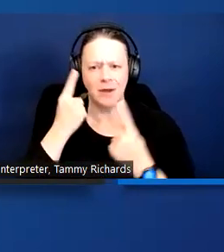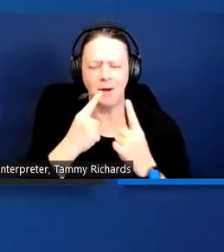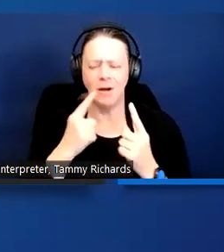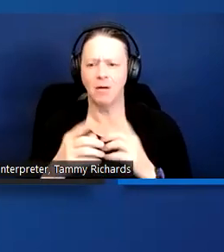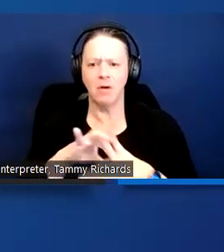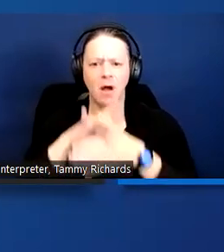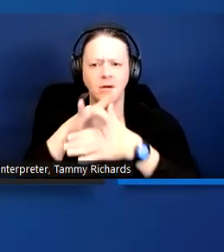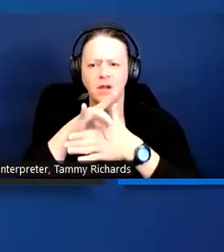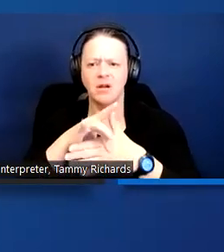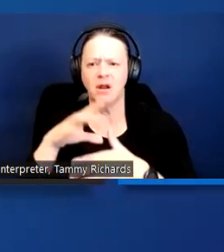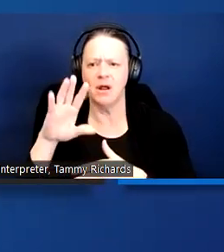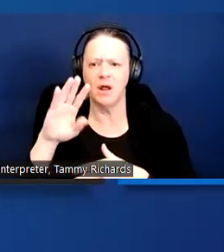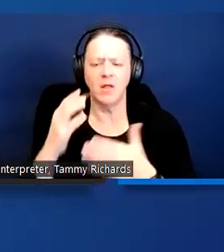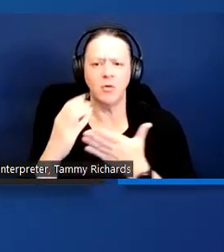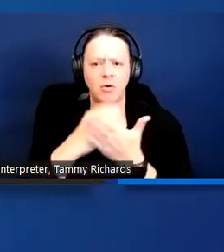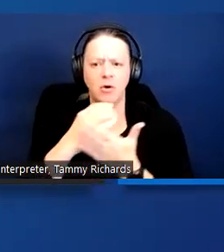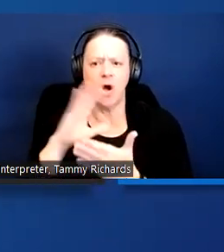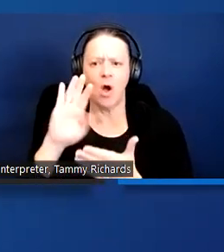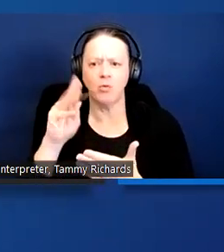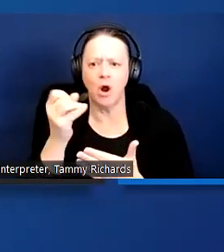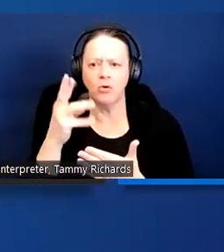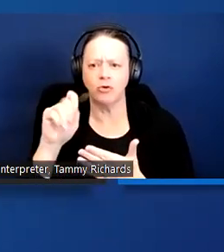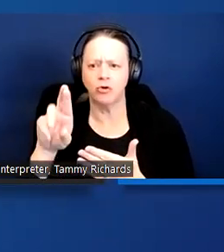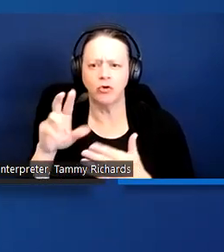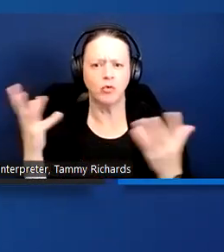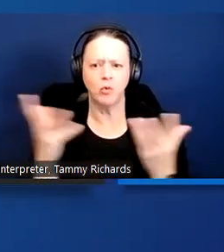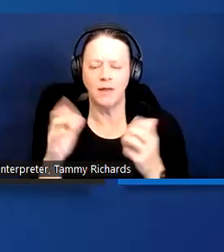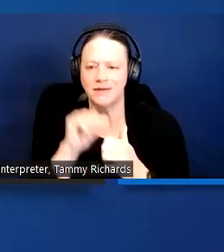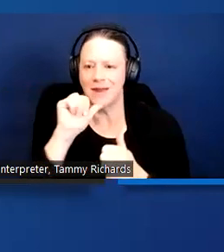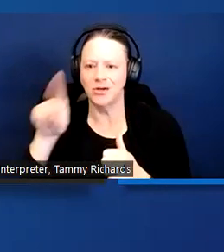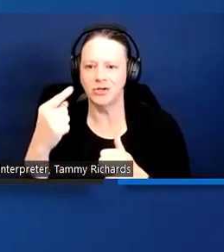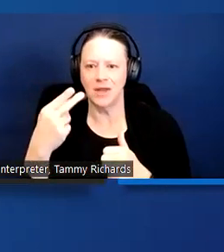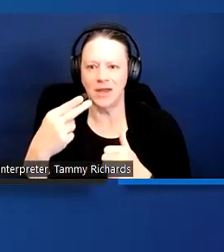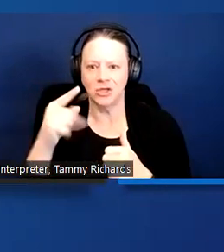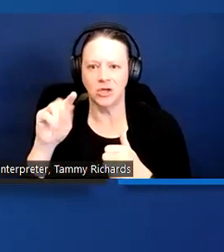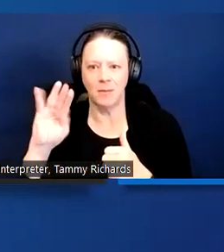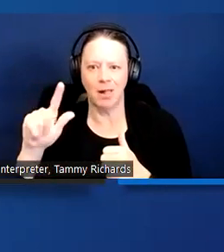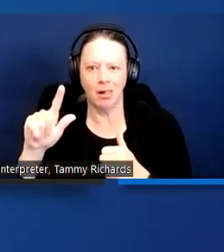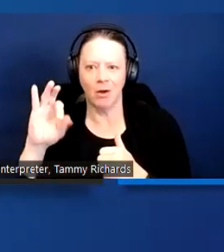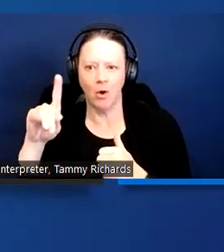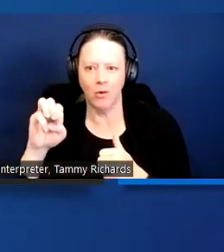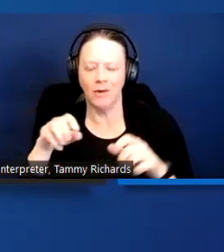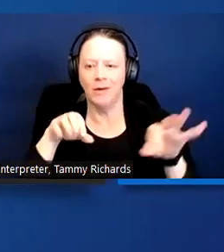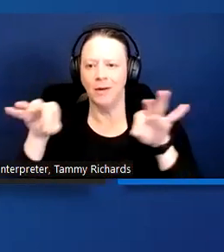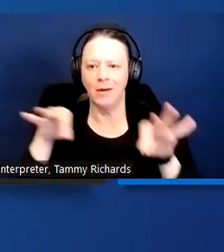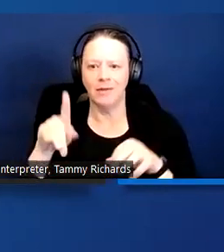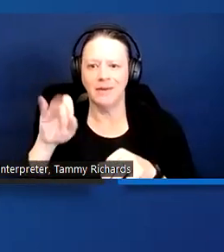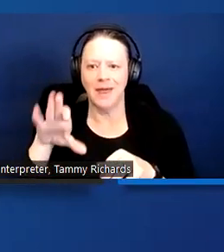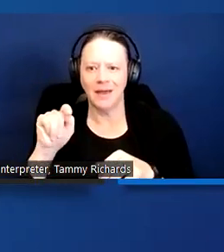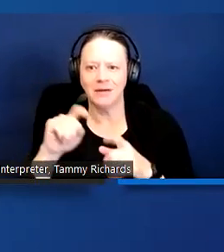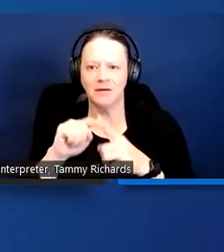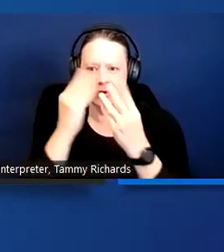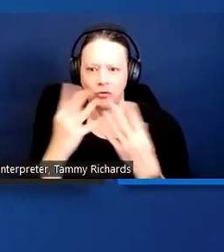your browser? It's not just the HTML code telling you, the text of a news story on the New York Times.